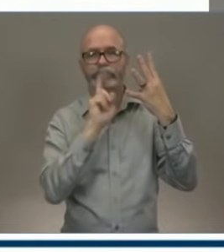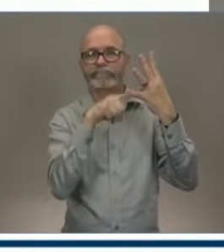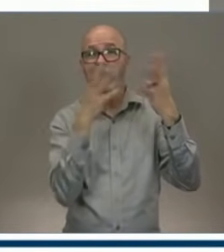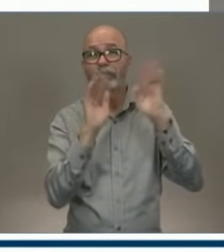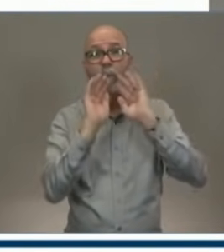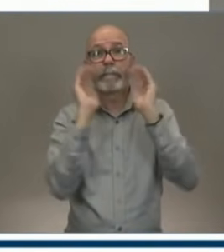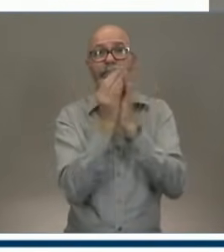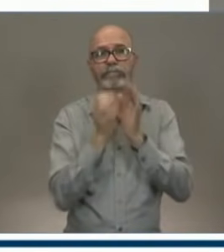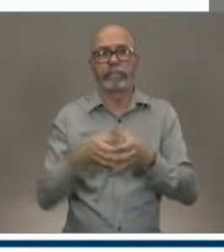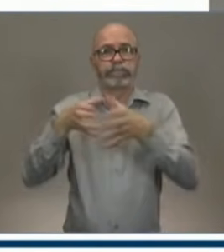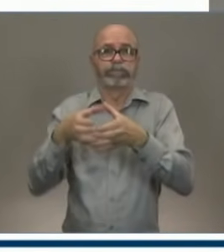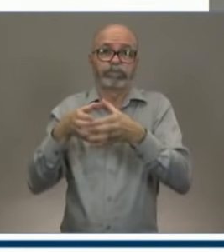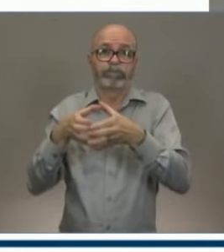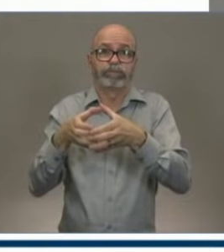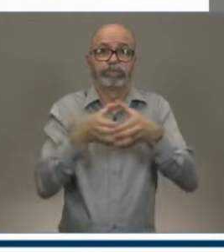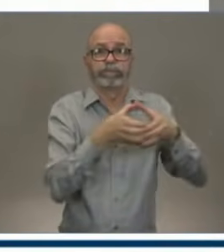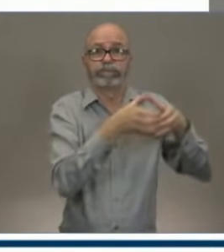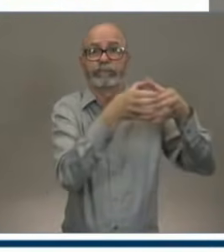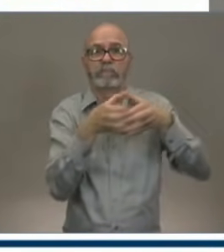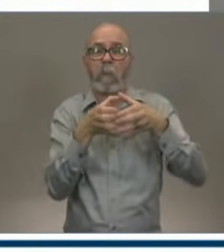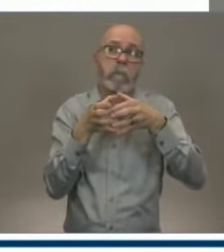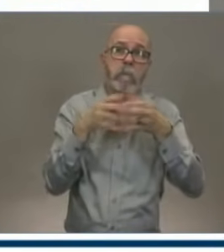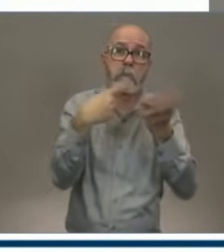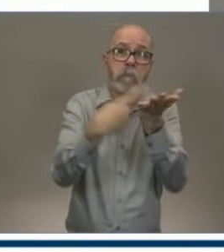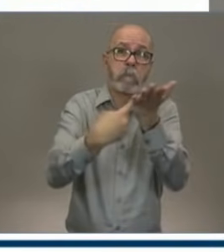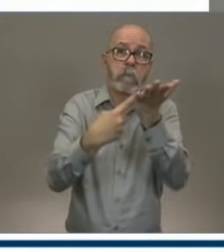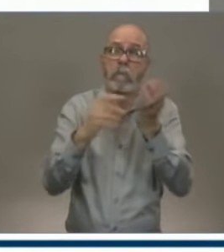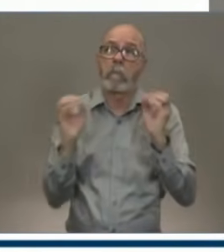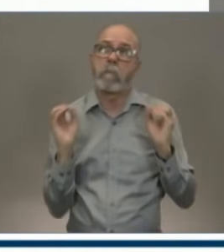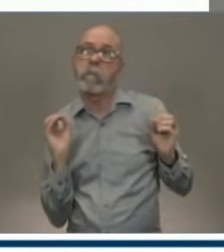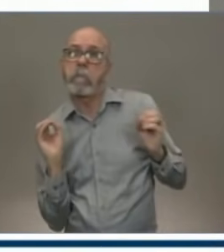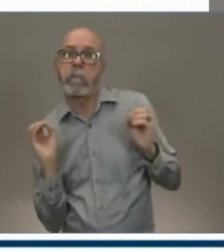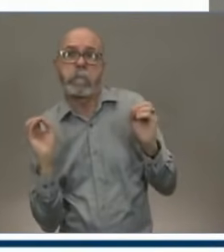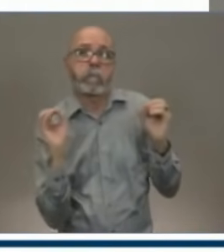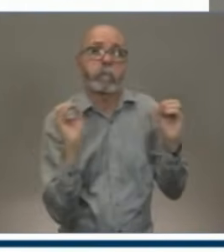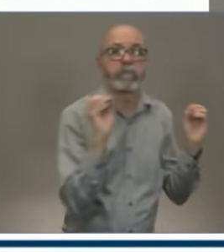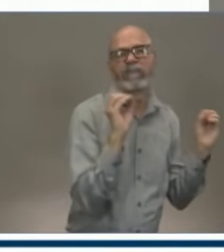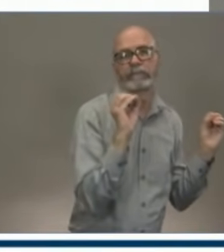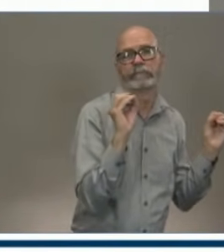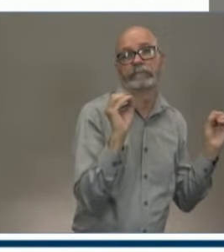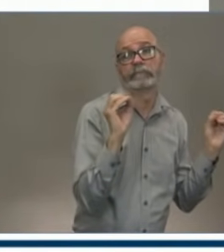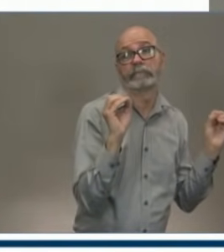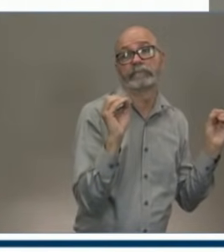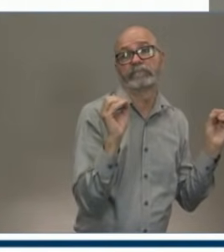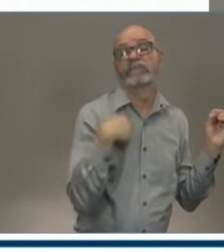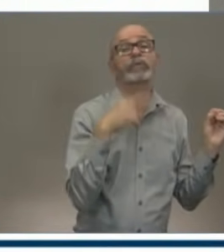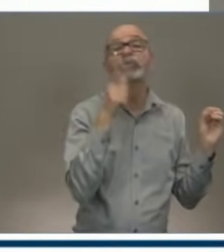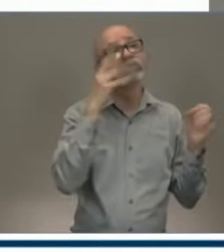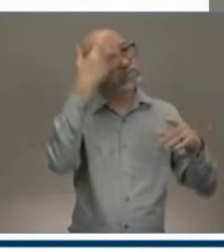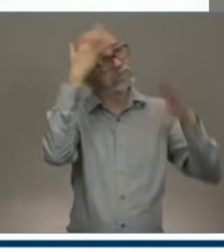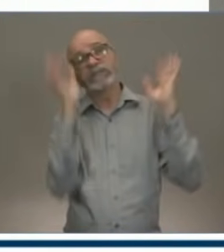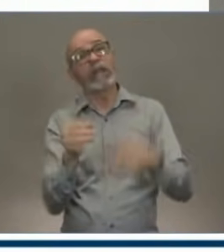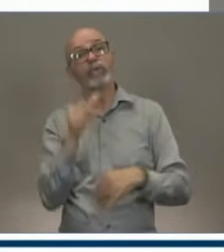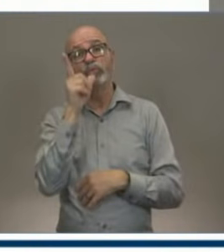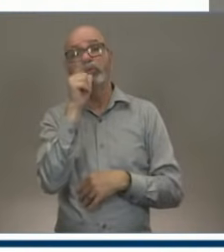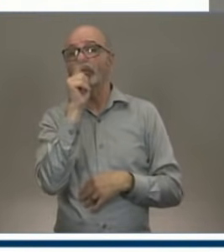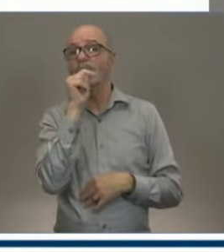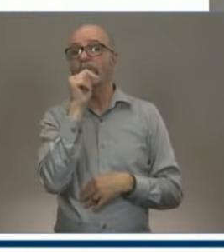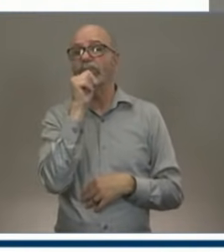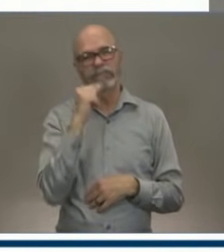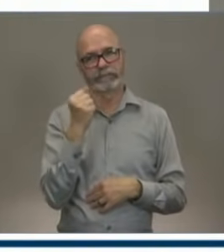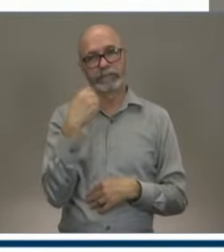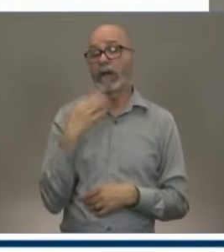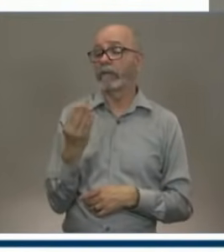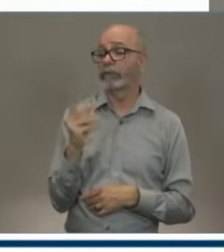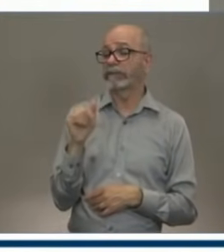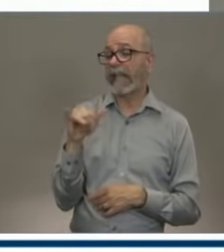a situation yet in any of our provinces, but ultimately the decision about dropping the quarantine for Nova